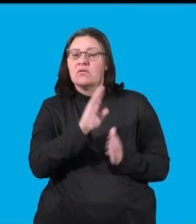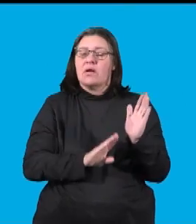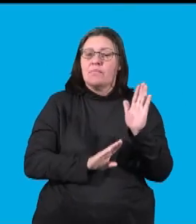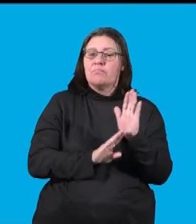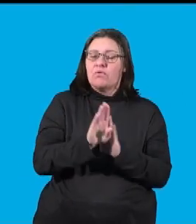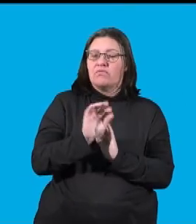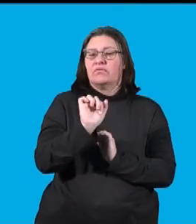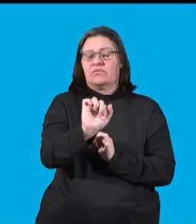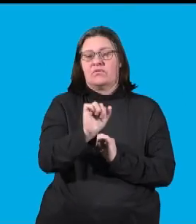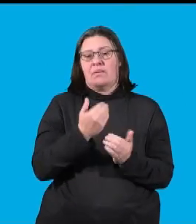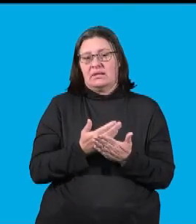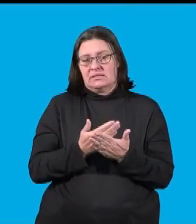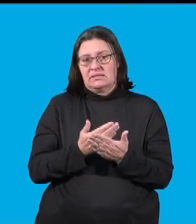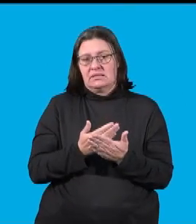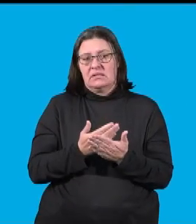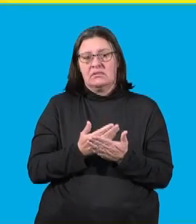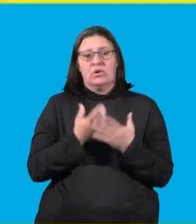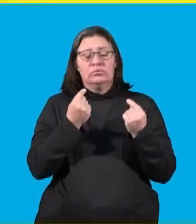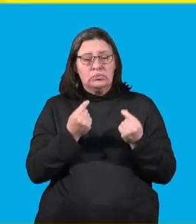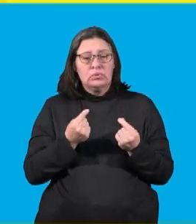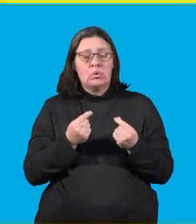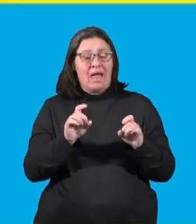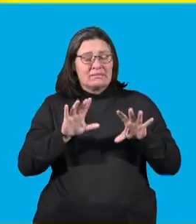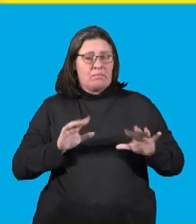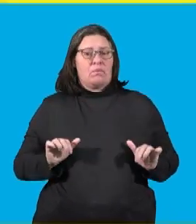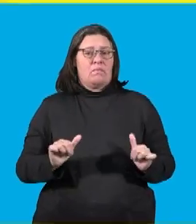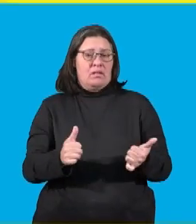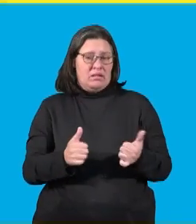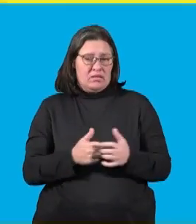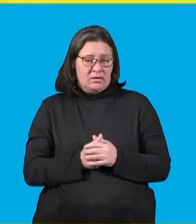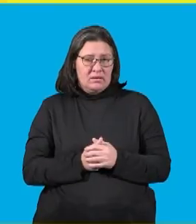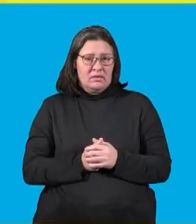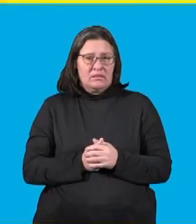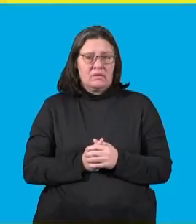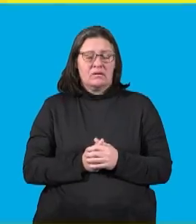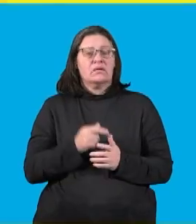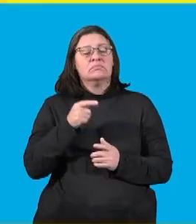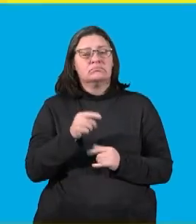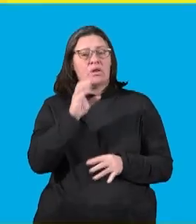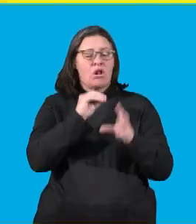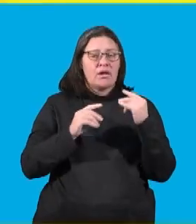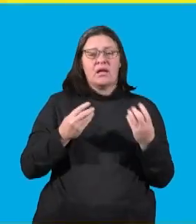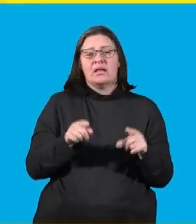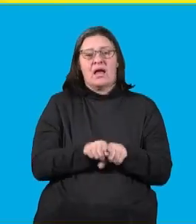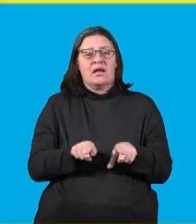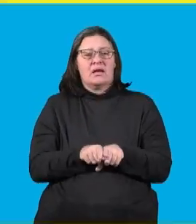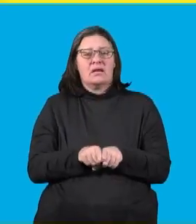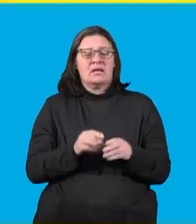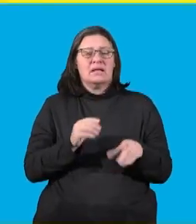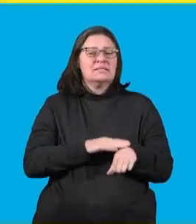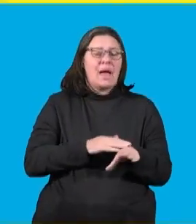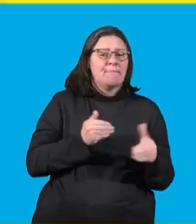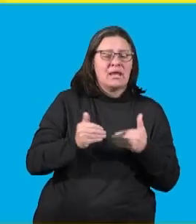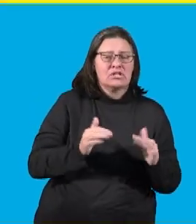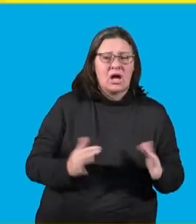really looking at improving your ability to do well in an exam and to pass really, really well. So here we're thinking about things like